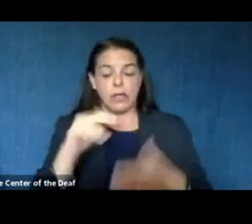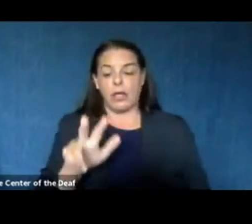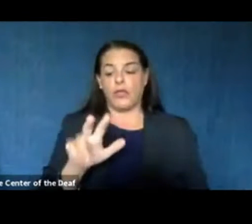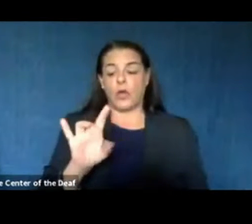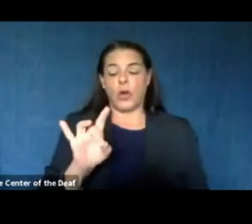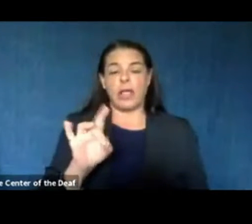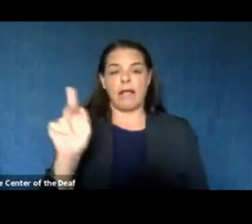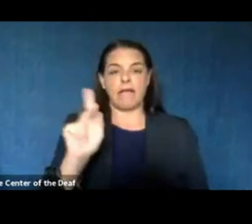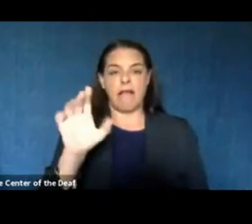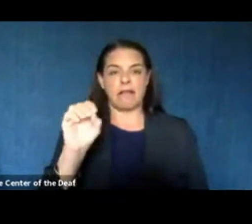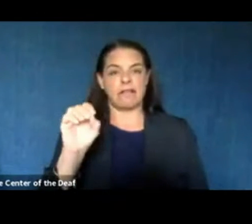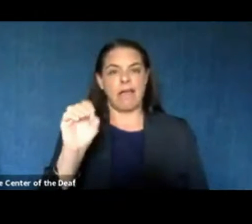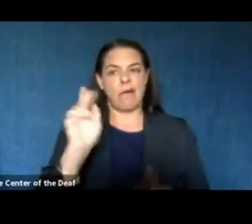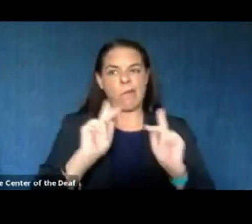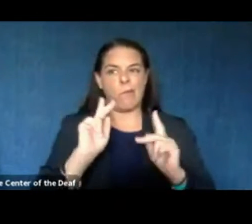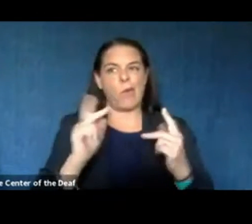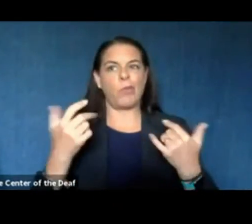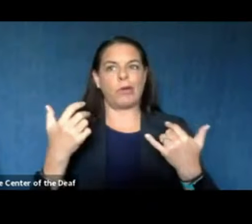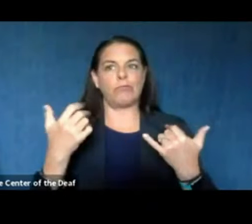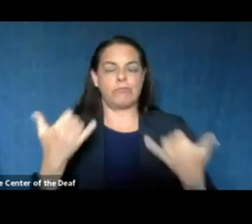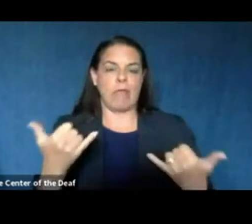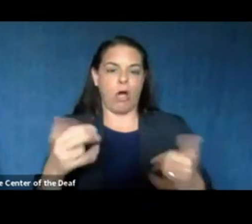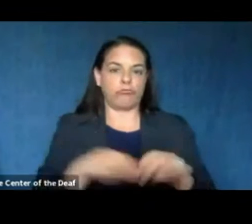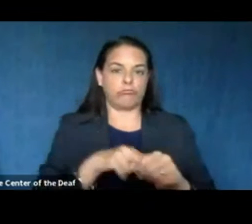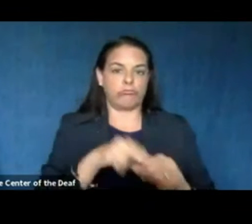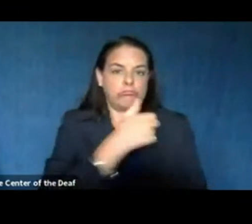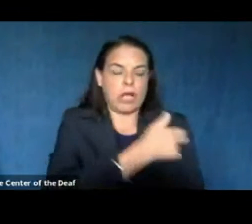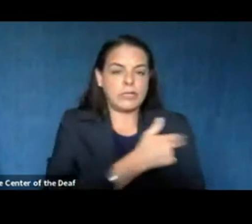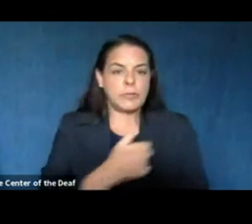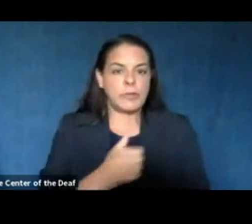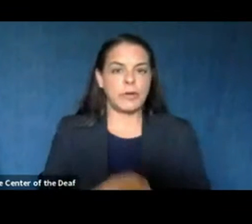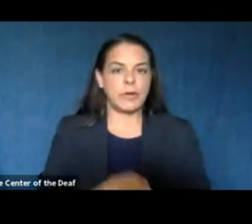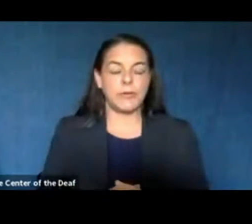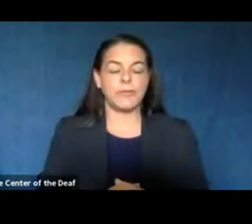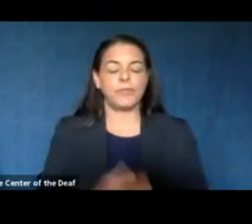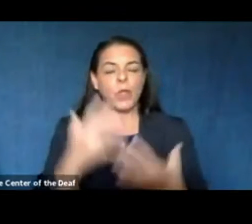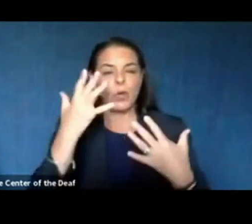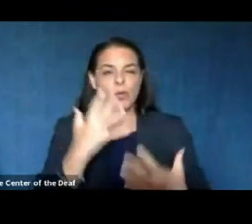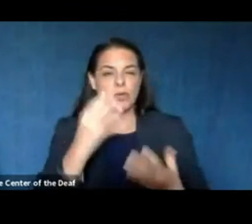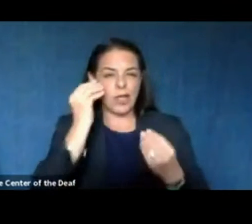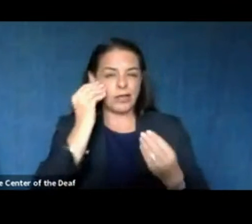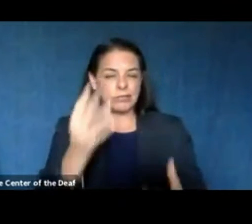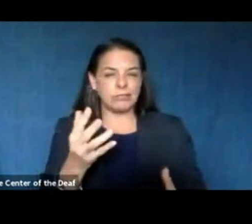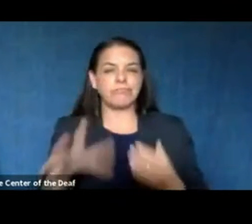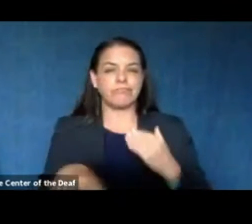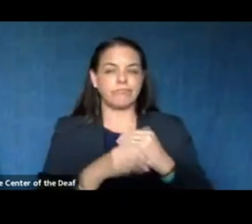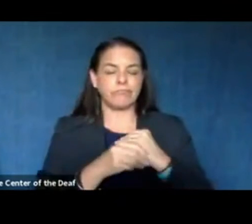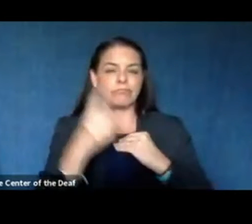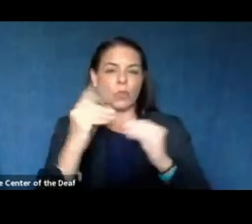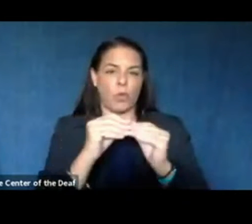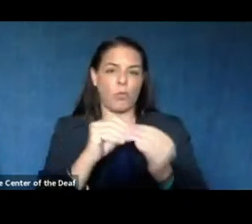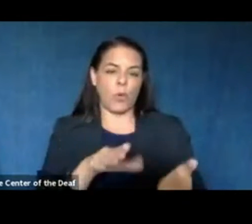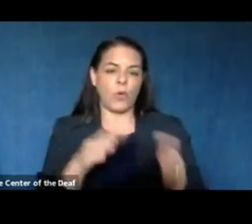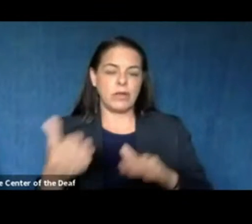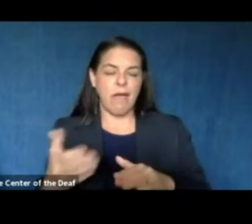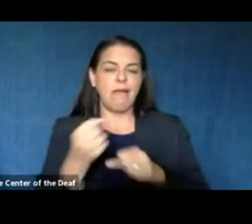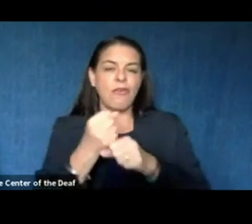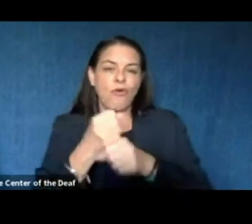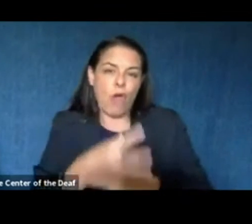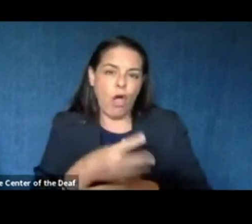County residents are currently hospitalized. We are saddened to report that we have an additional death due to complications